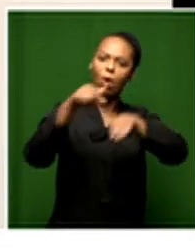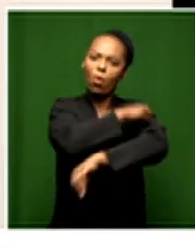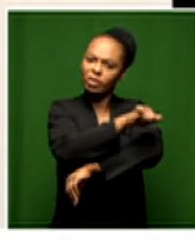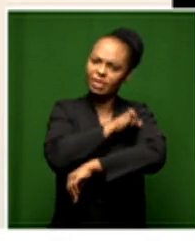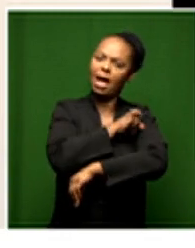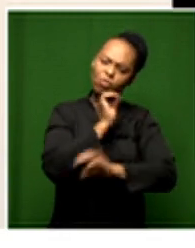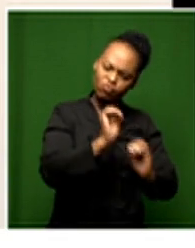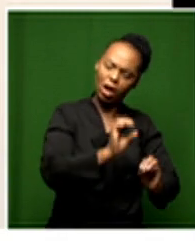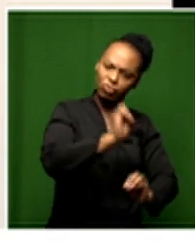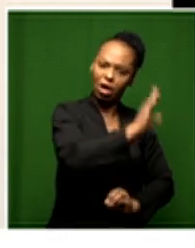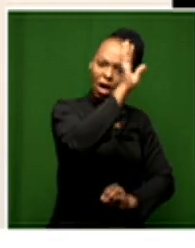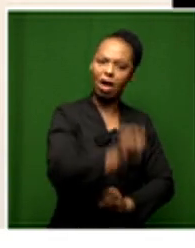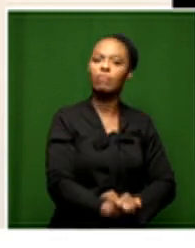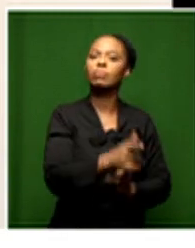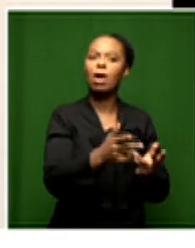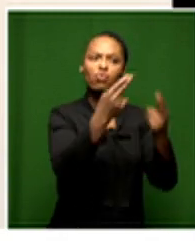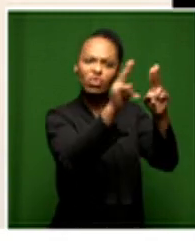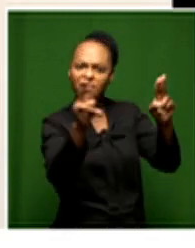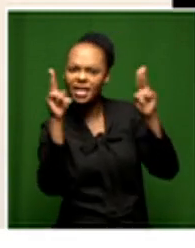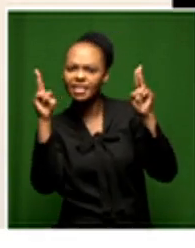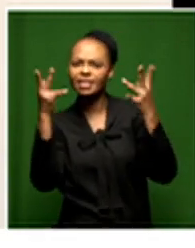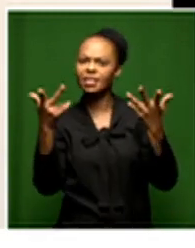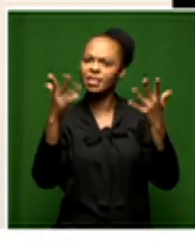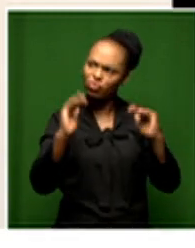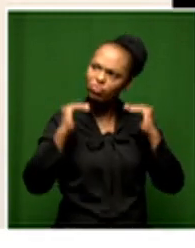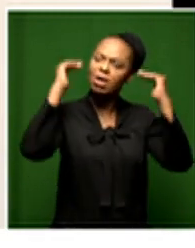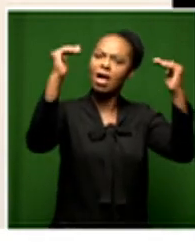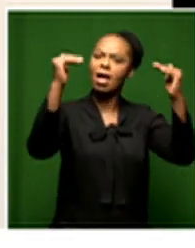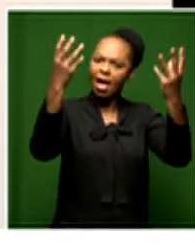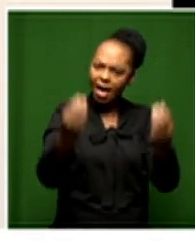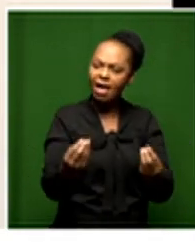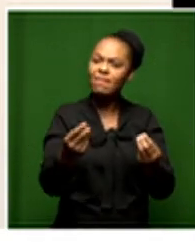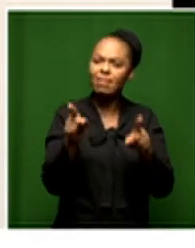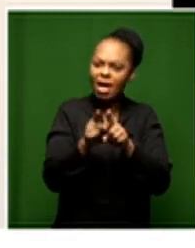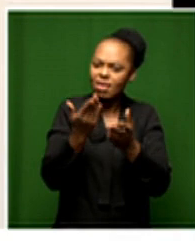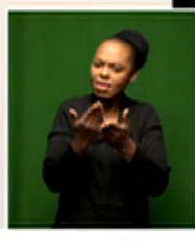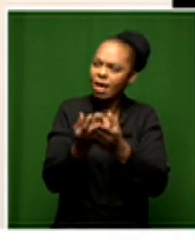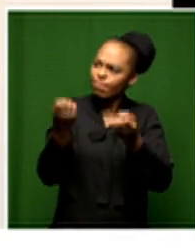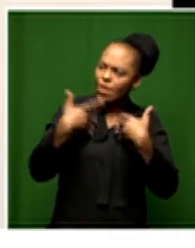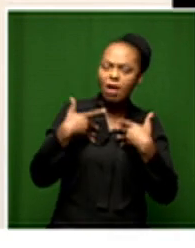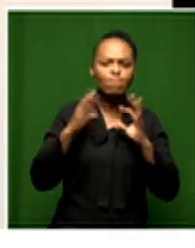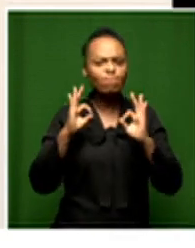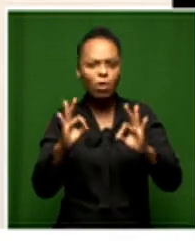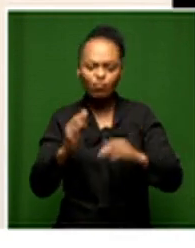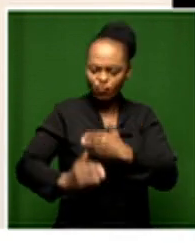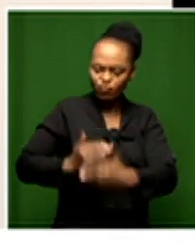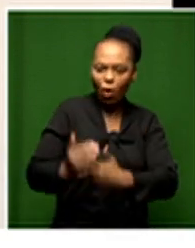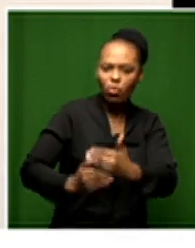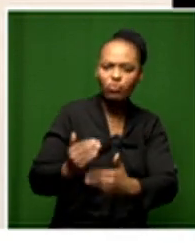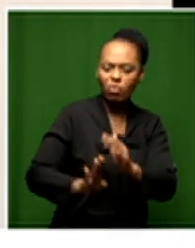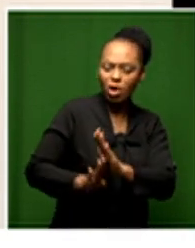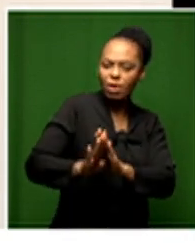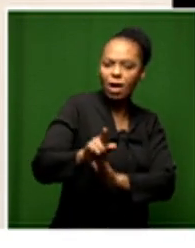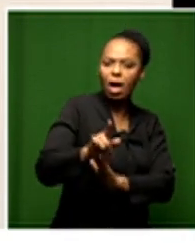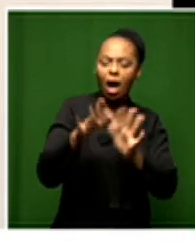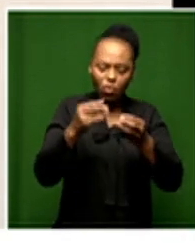hospitals, research centers, universities that can also provide a fantastic progress in terms